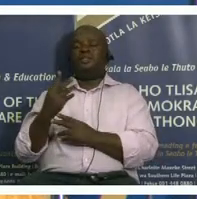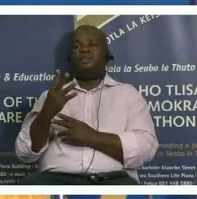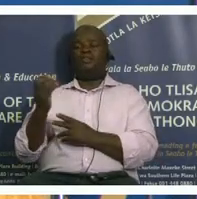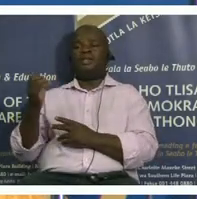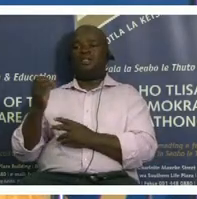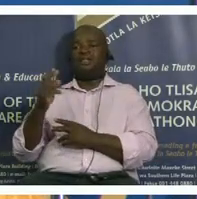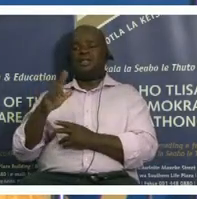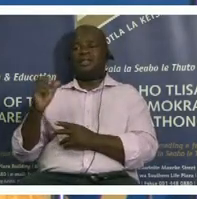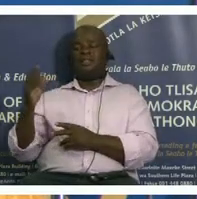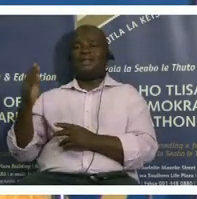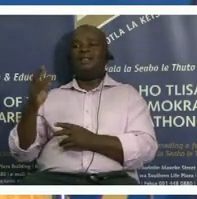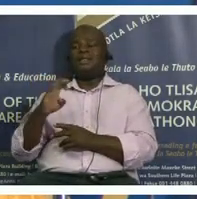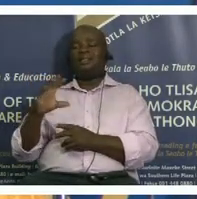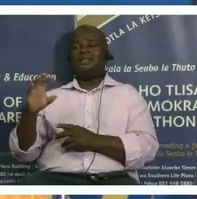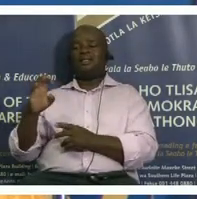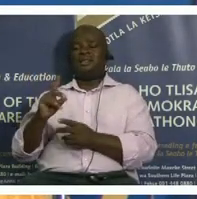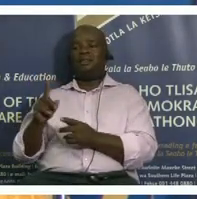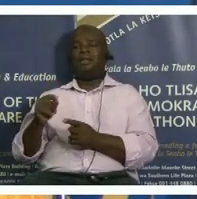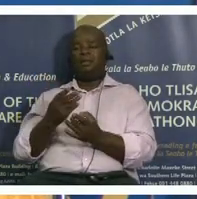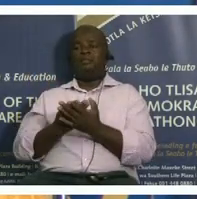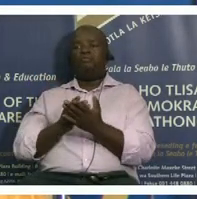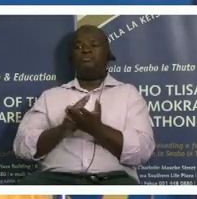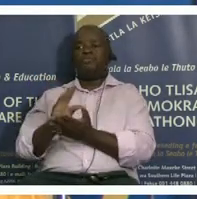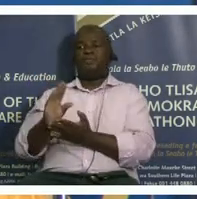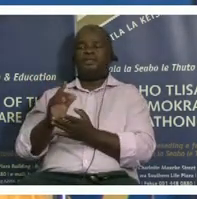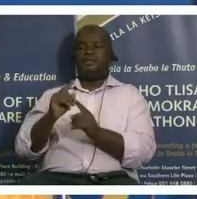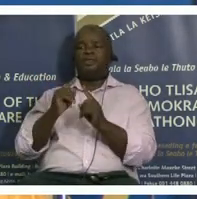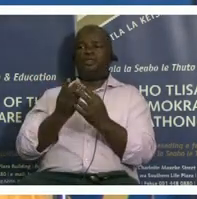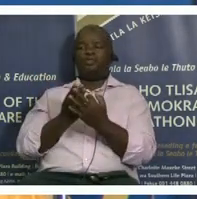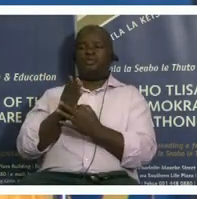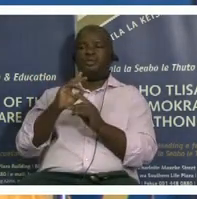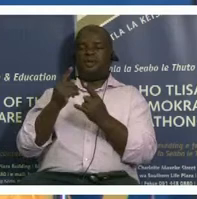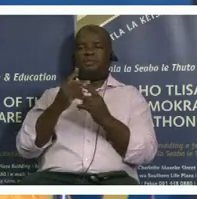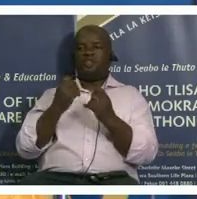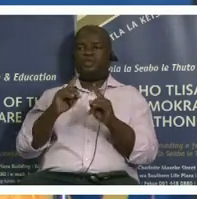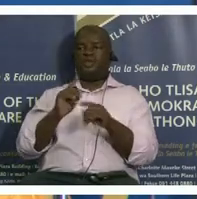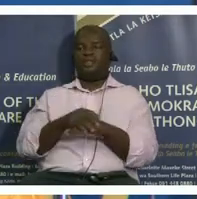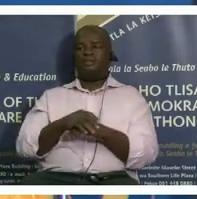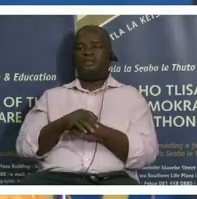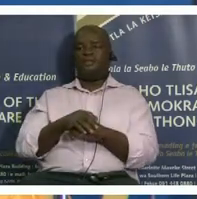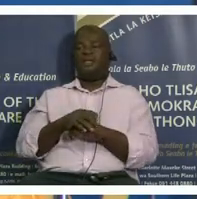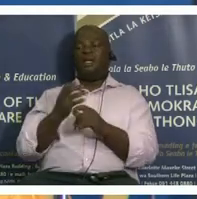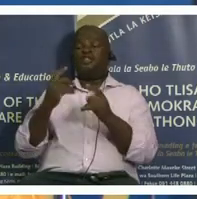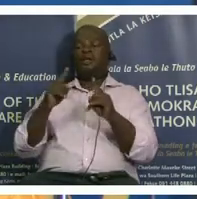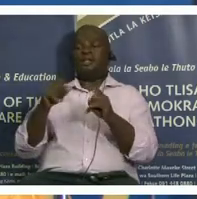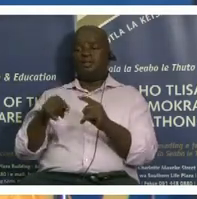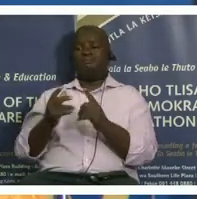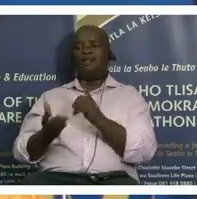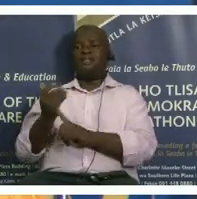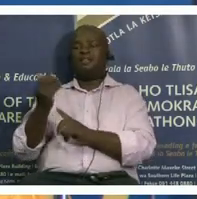1,443 ECD sites are funded by the Department of Education. Our education